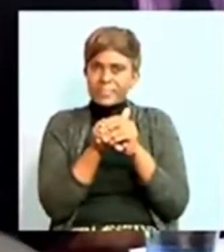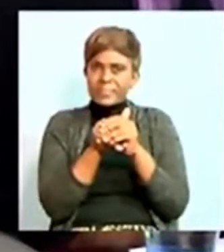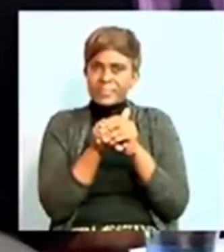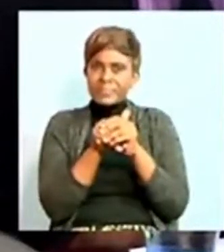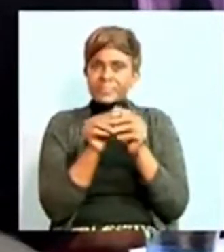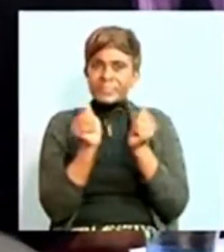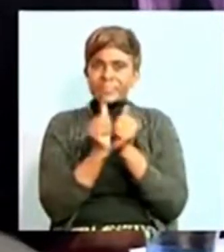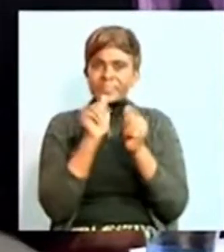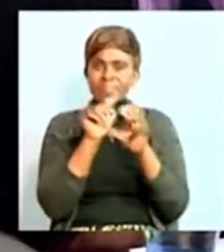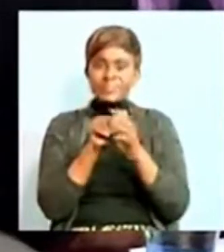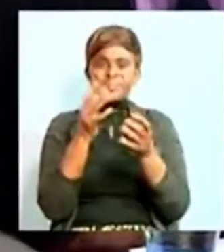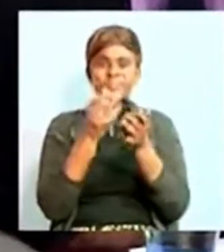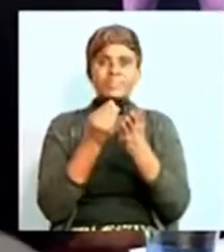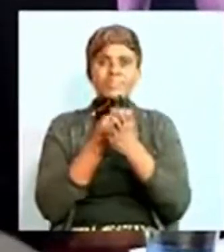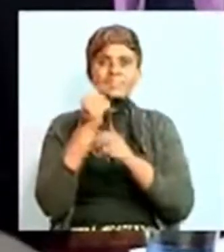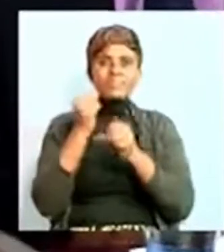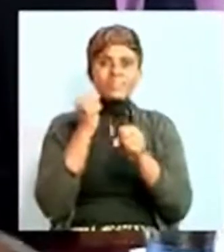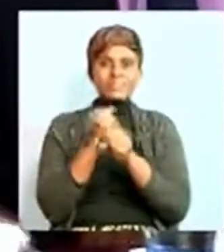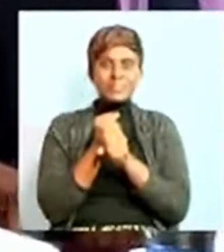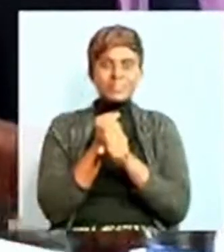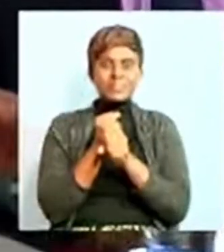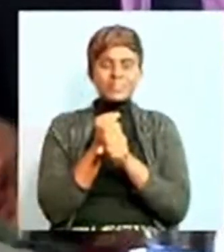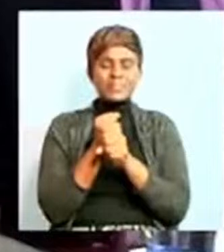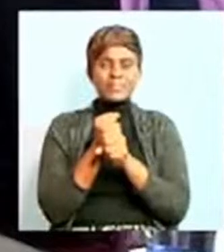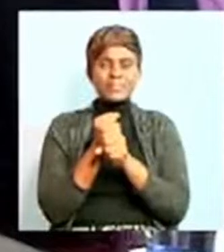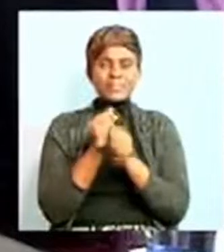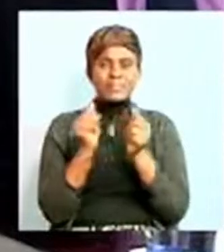the financial year as guided.